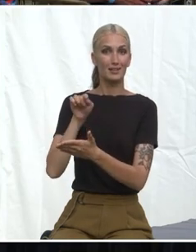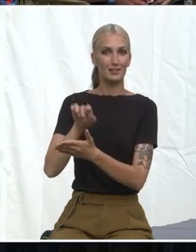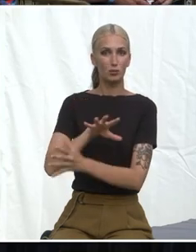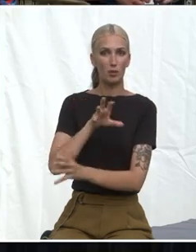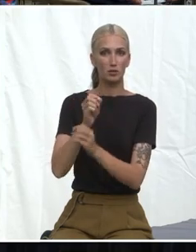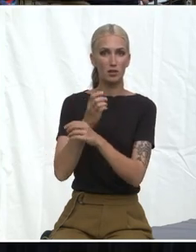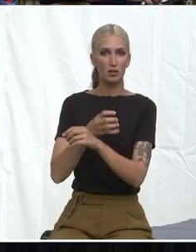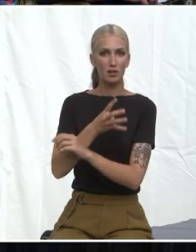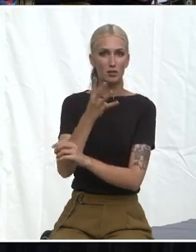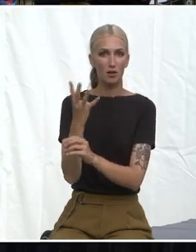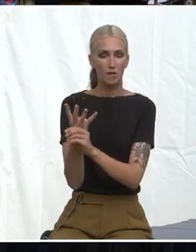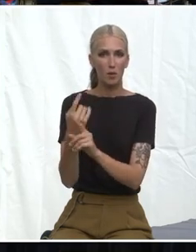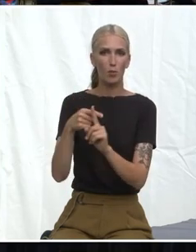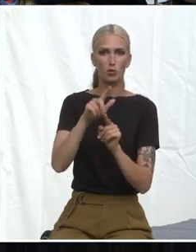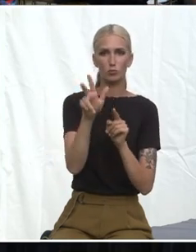Ari.